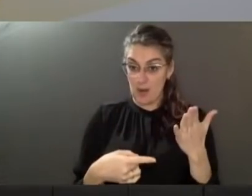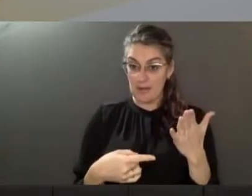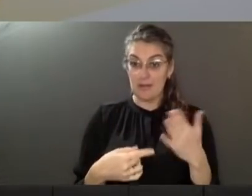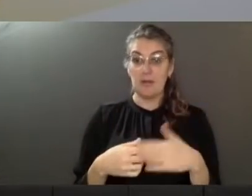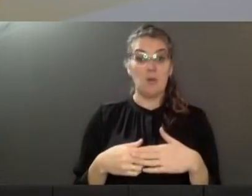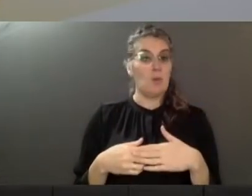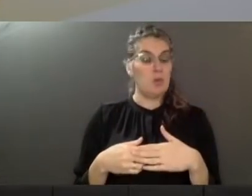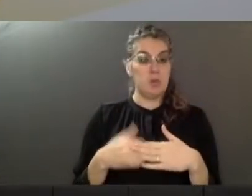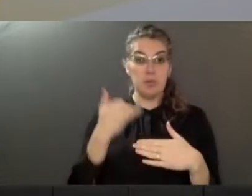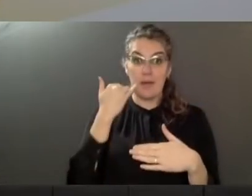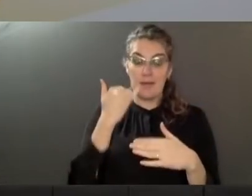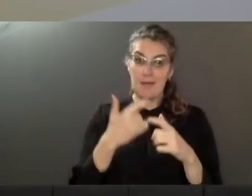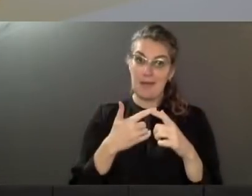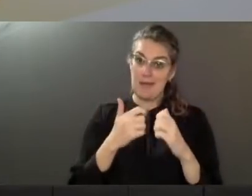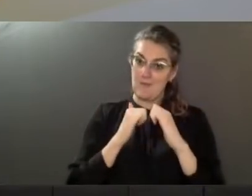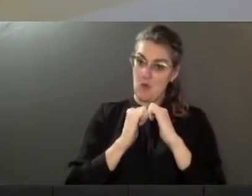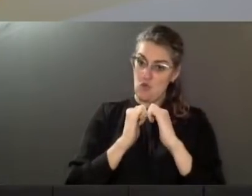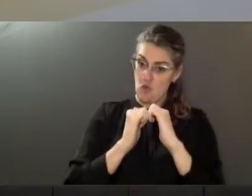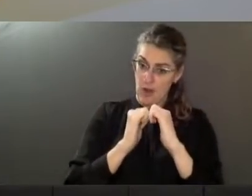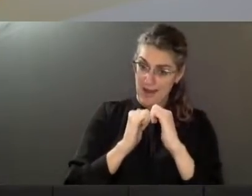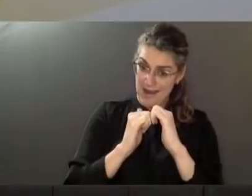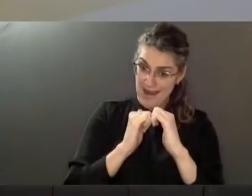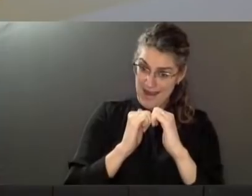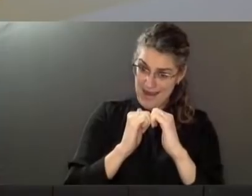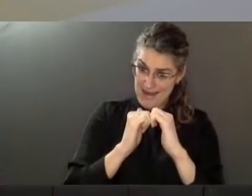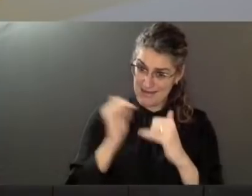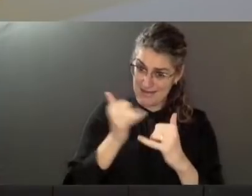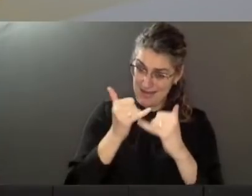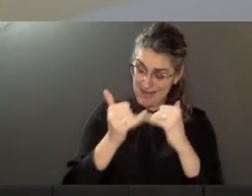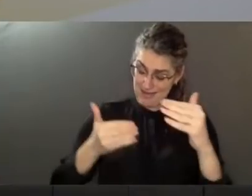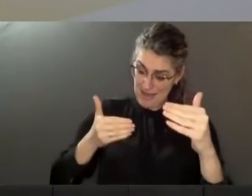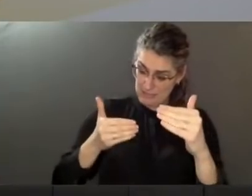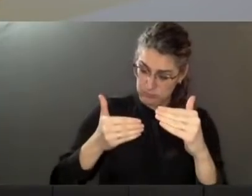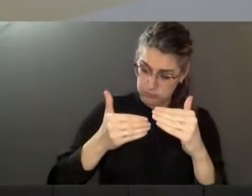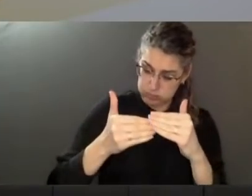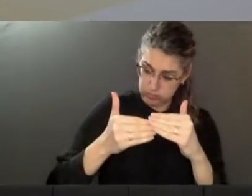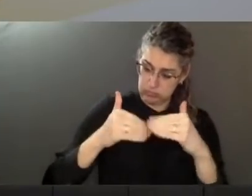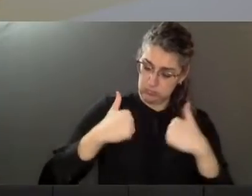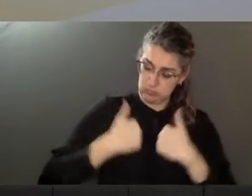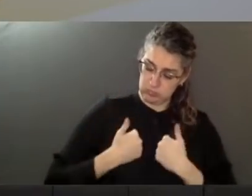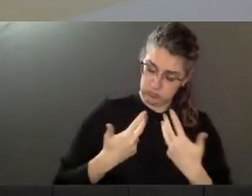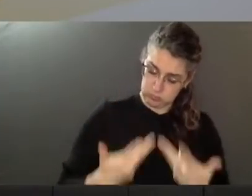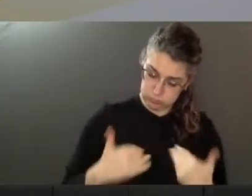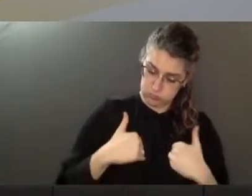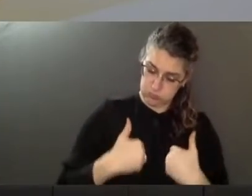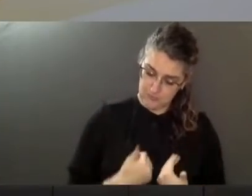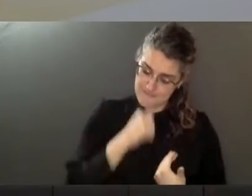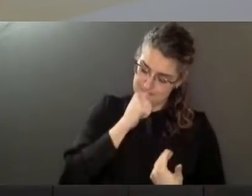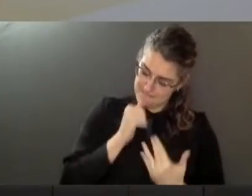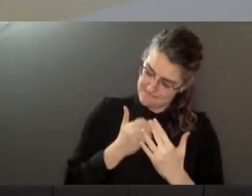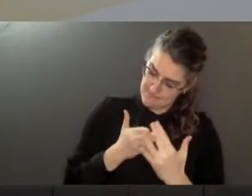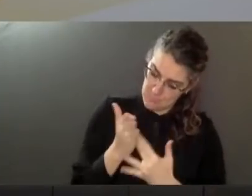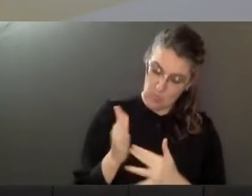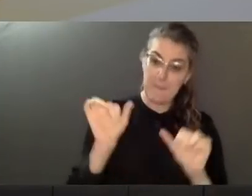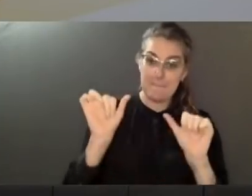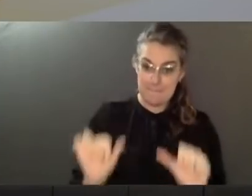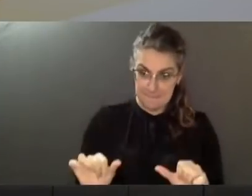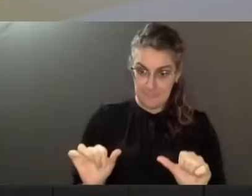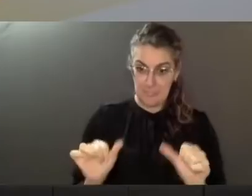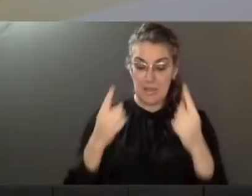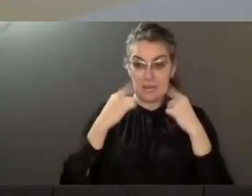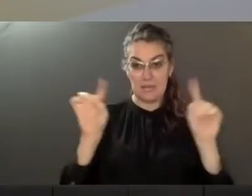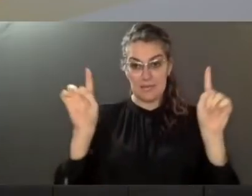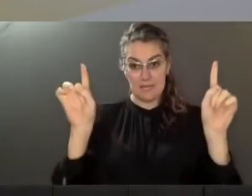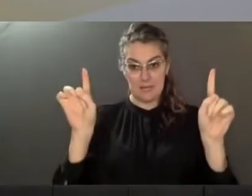There is light at the end of the tunnel. We are very grateful to have access to a timely, safe, and effective vaccine